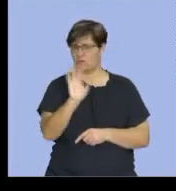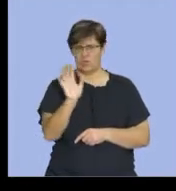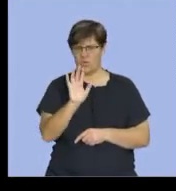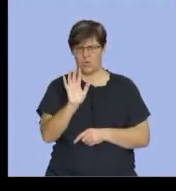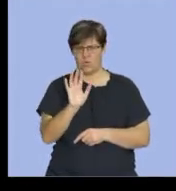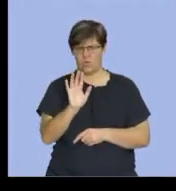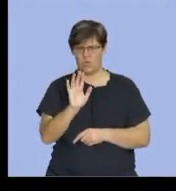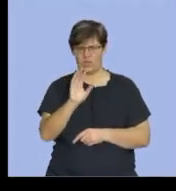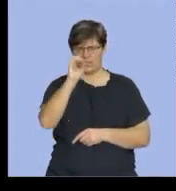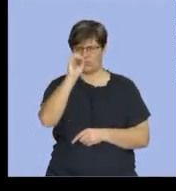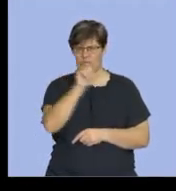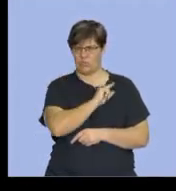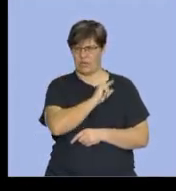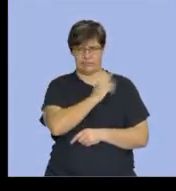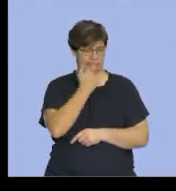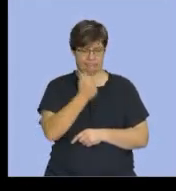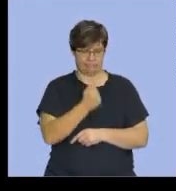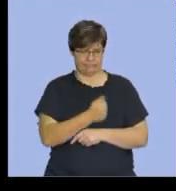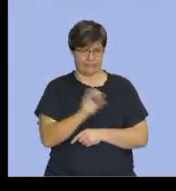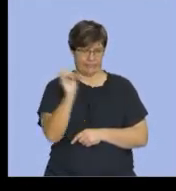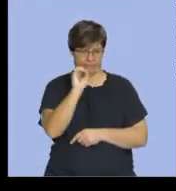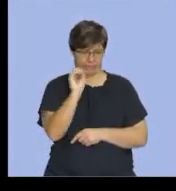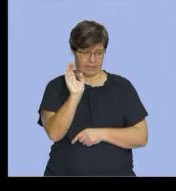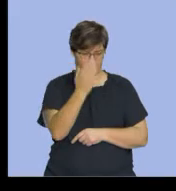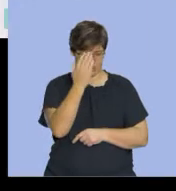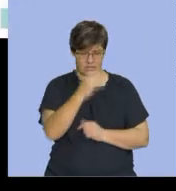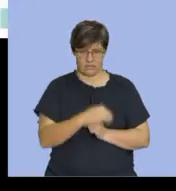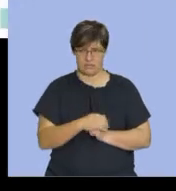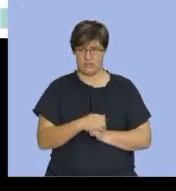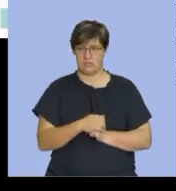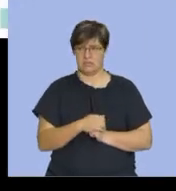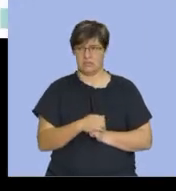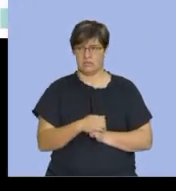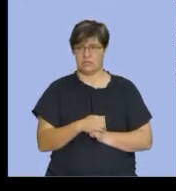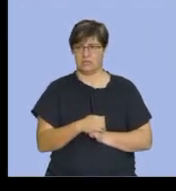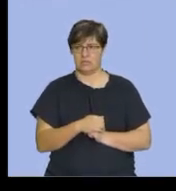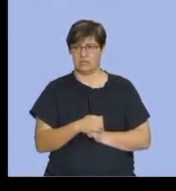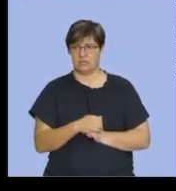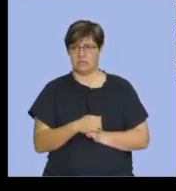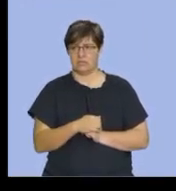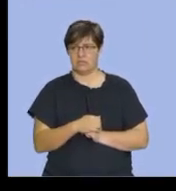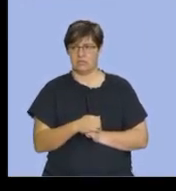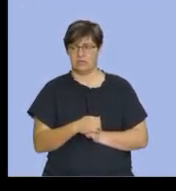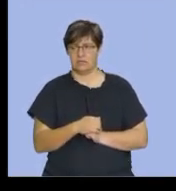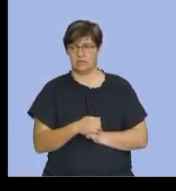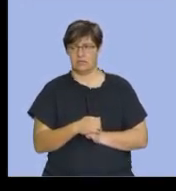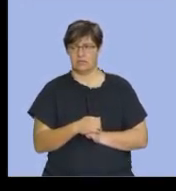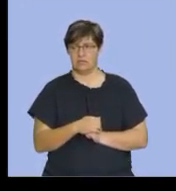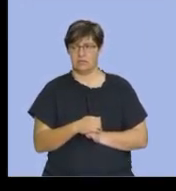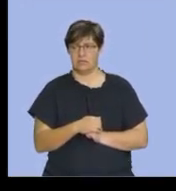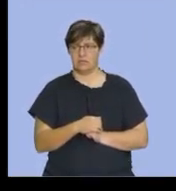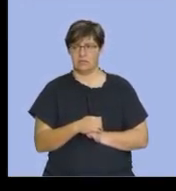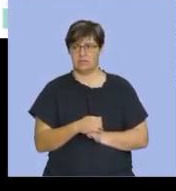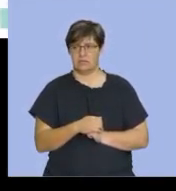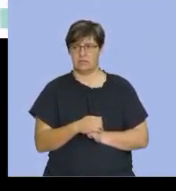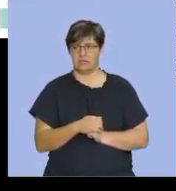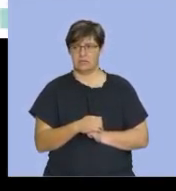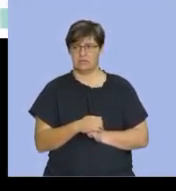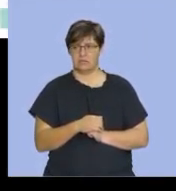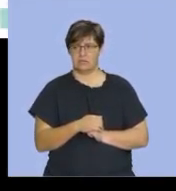I don't know why I'm putting a degree sign there, because there isn't a degree. So let's take that out.